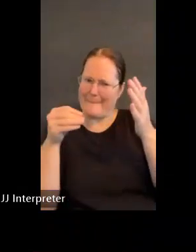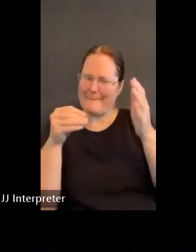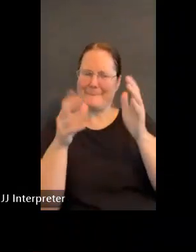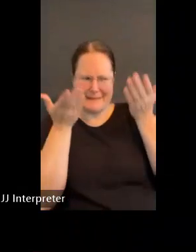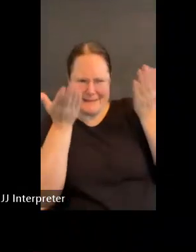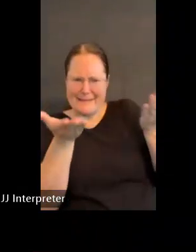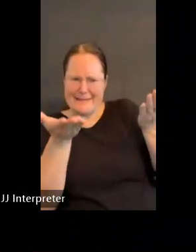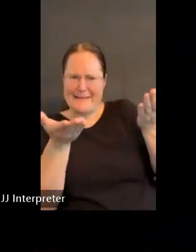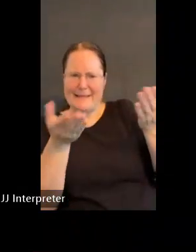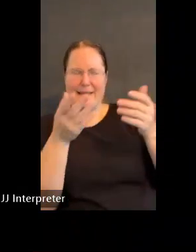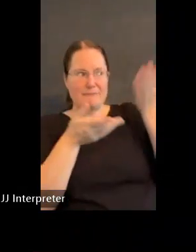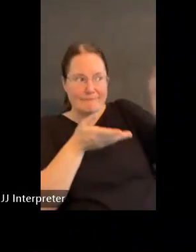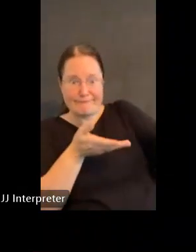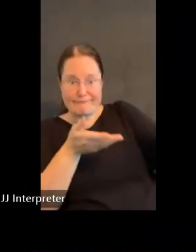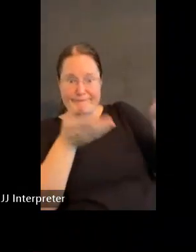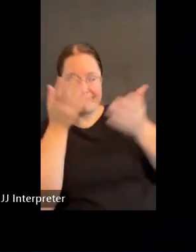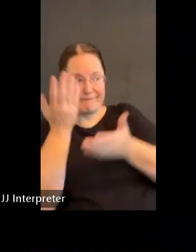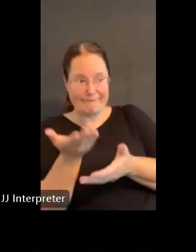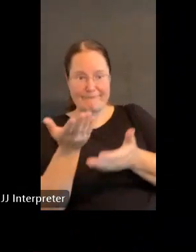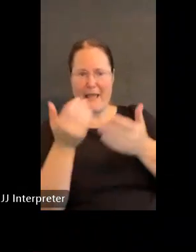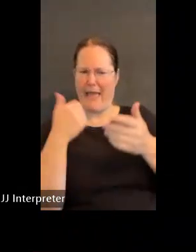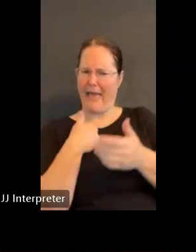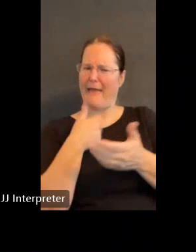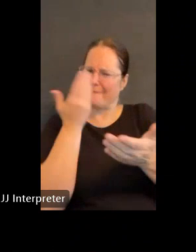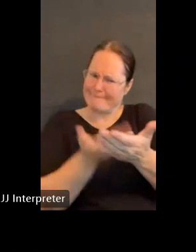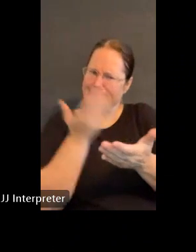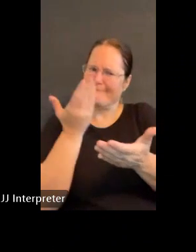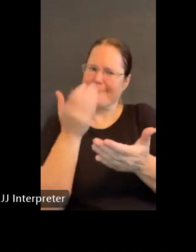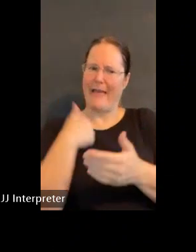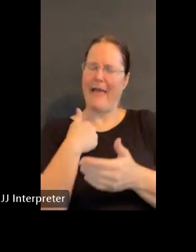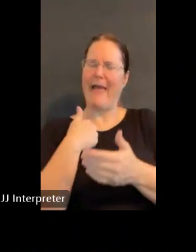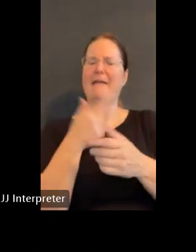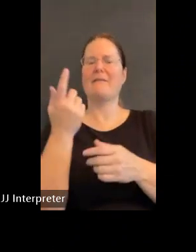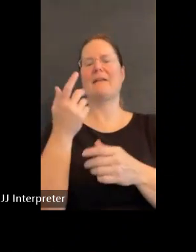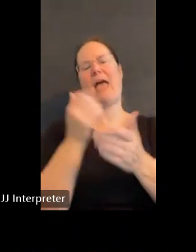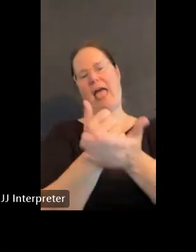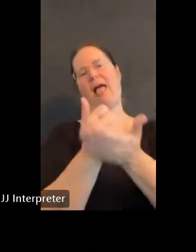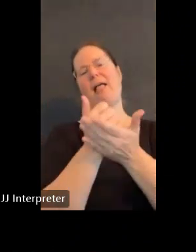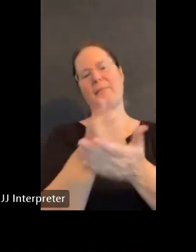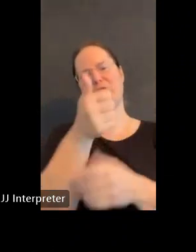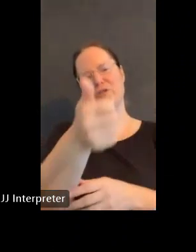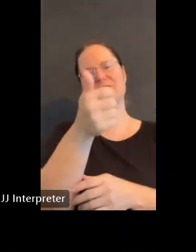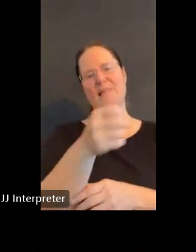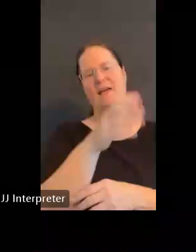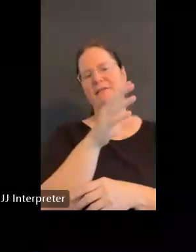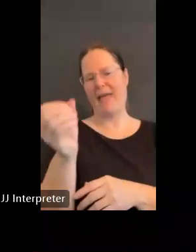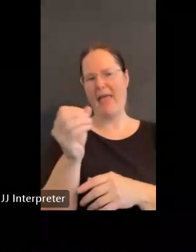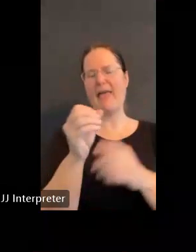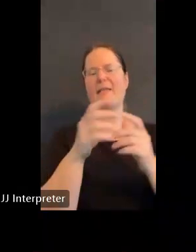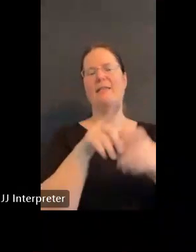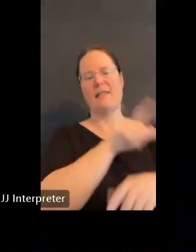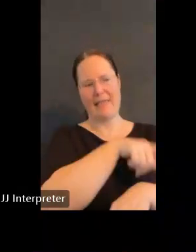the response was. You've got that paper trail that's helpful for both the tenant as well as the housing provider in keeping their